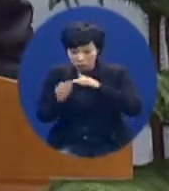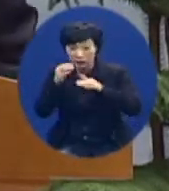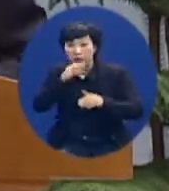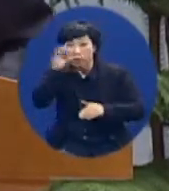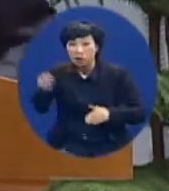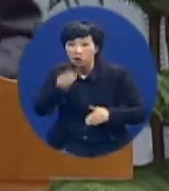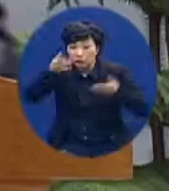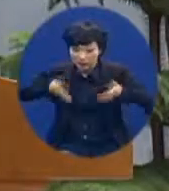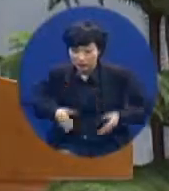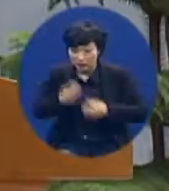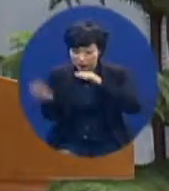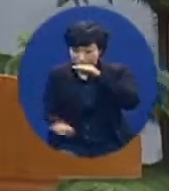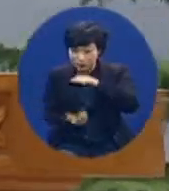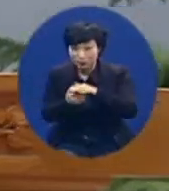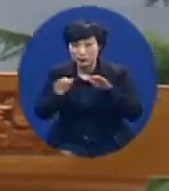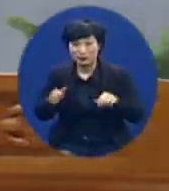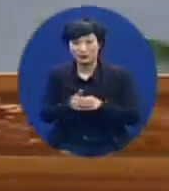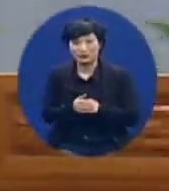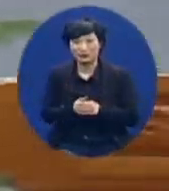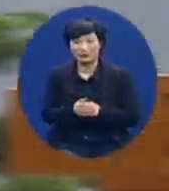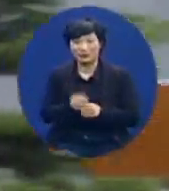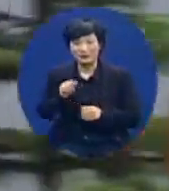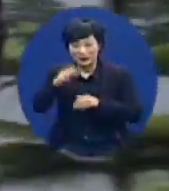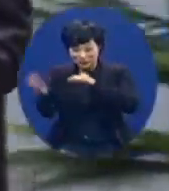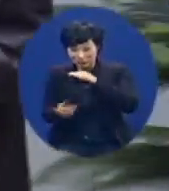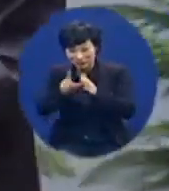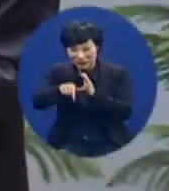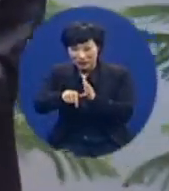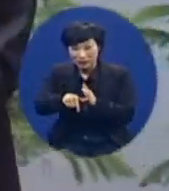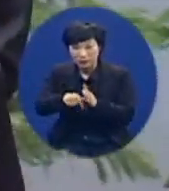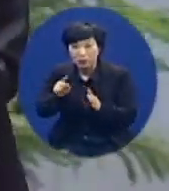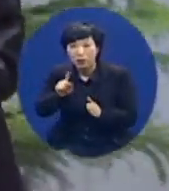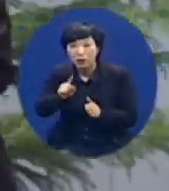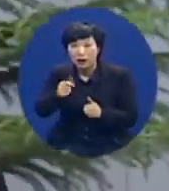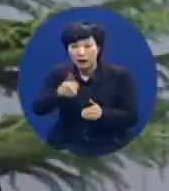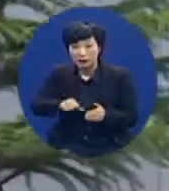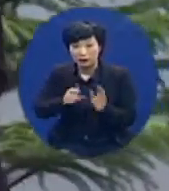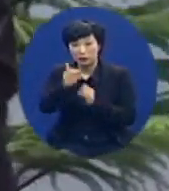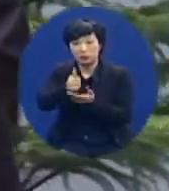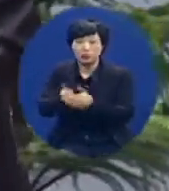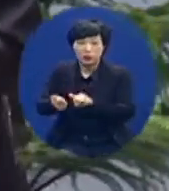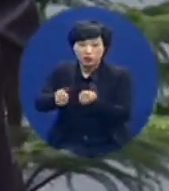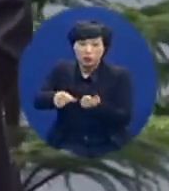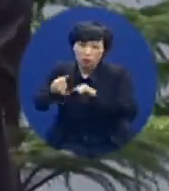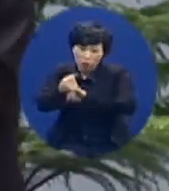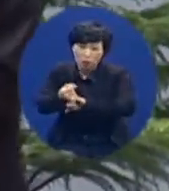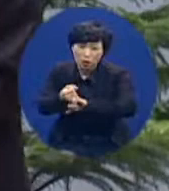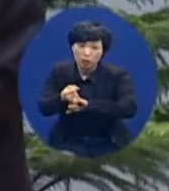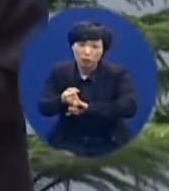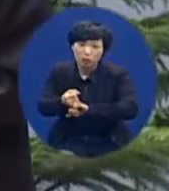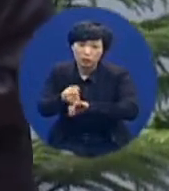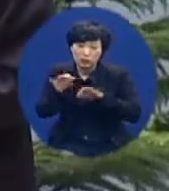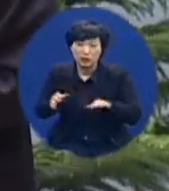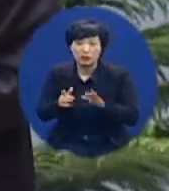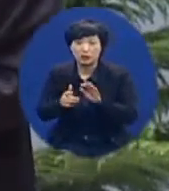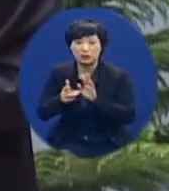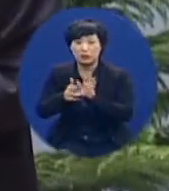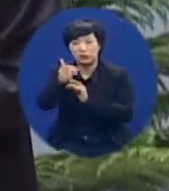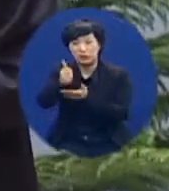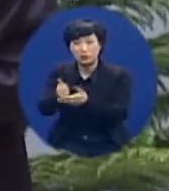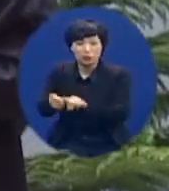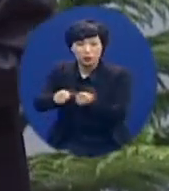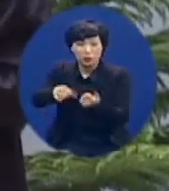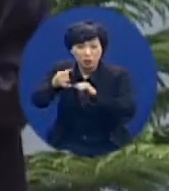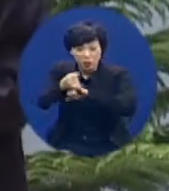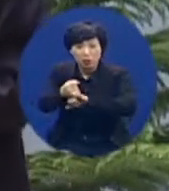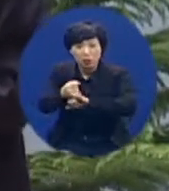So you cannot have the holy birth of Jesus without the death of Jesus. We need his death. Then